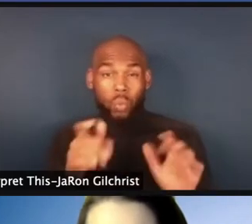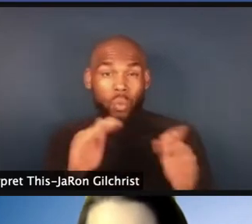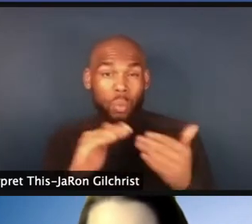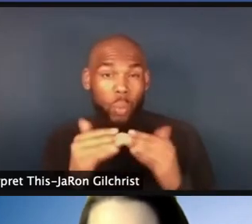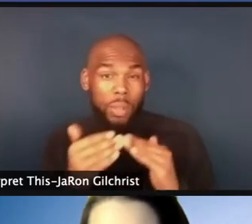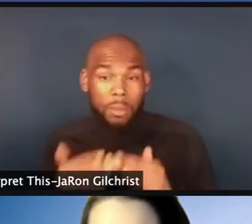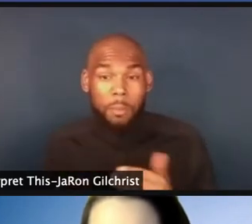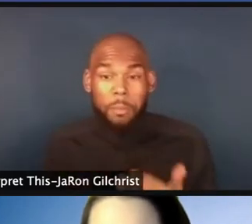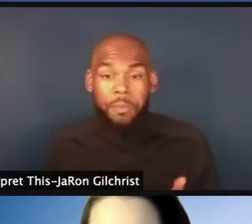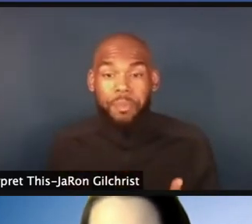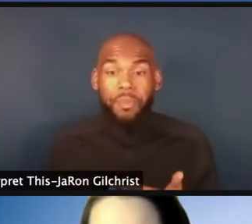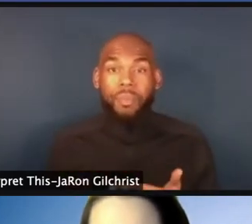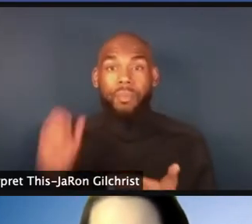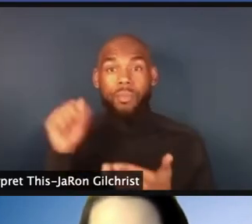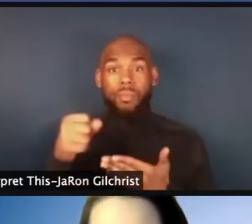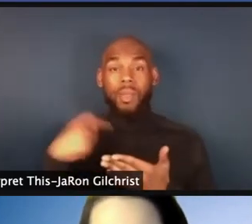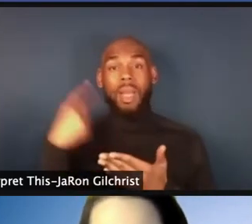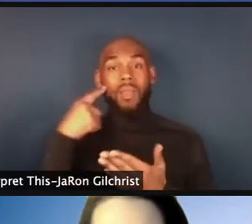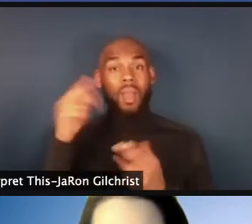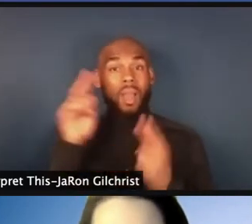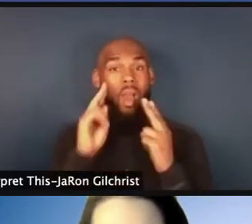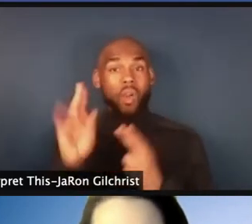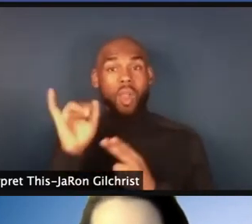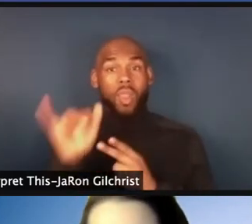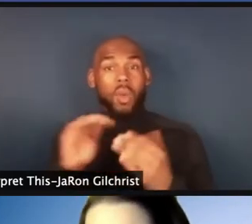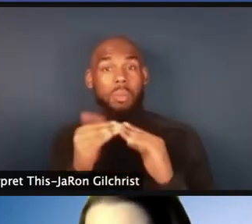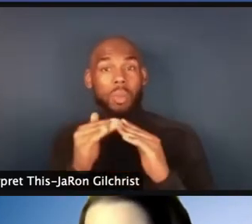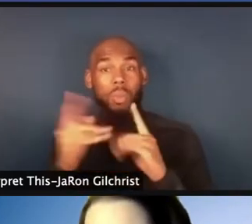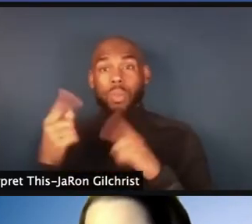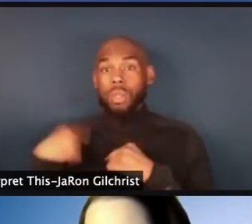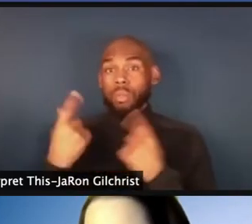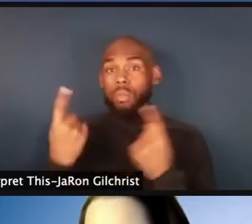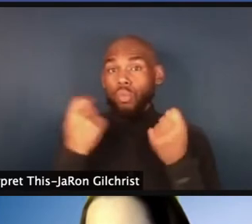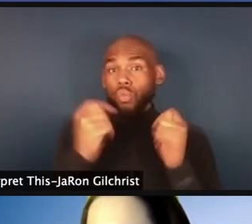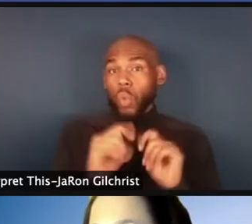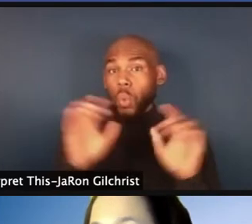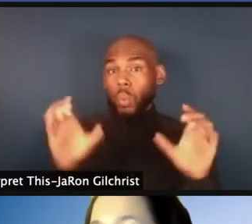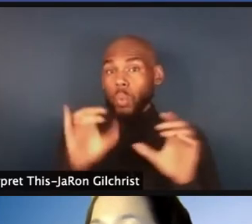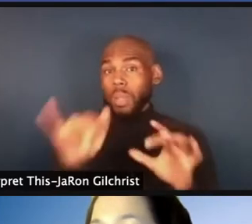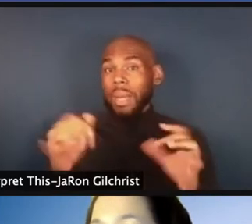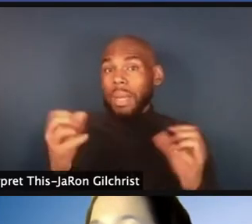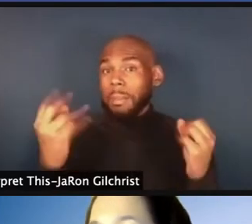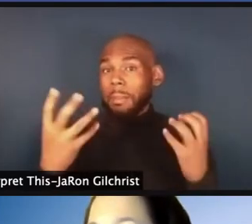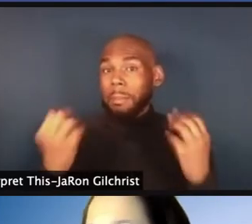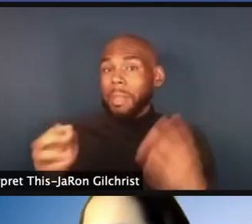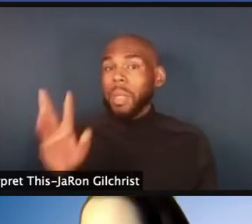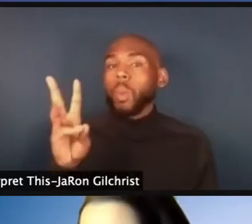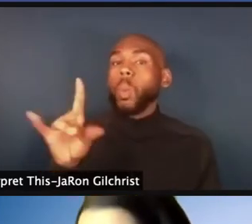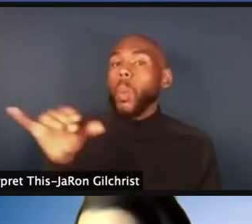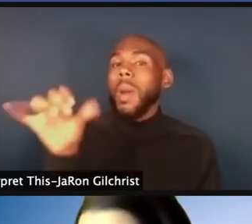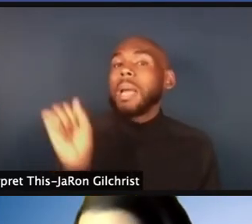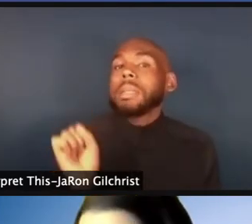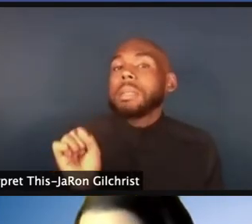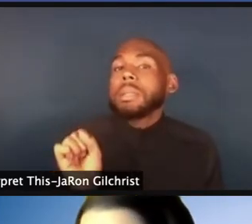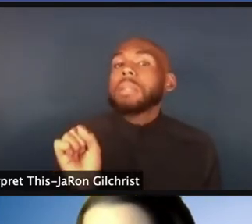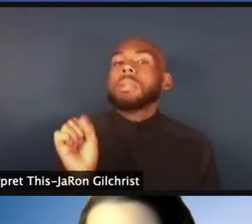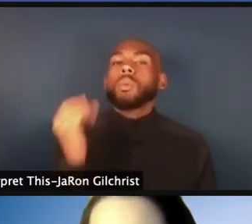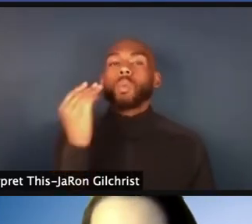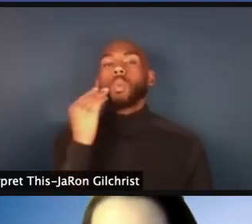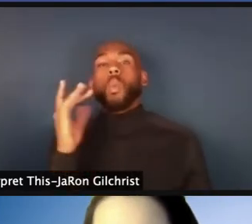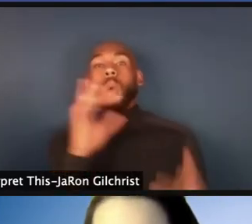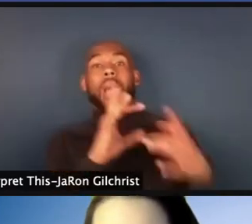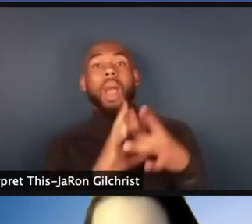so, and I think honoring that community, we've been trying to do that in a number of ways. So to just connect it to one